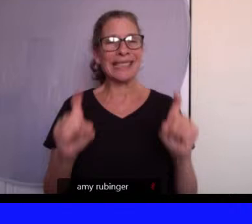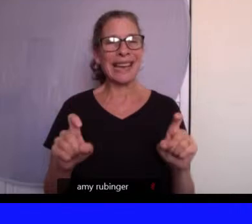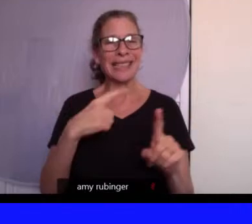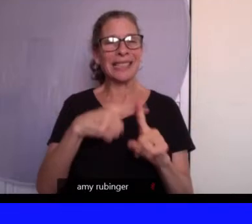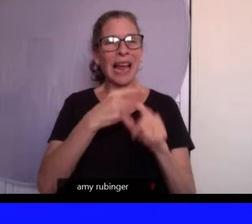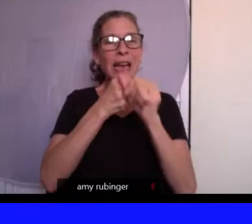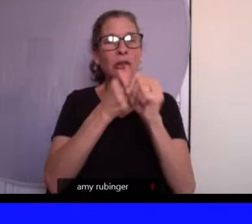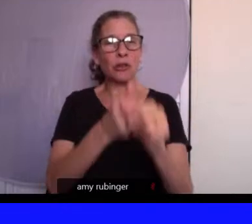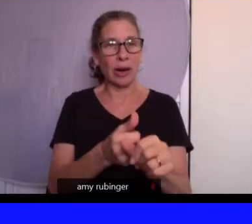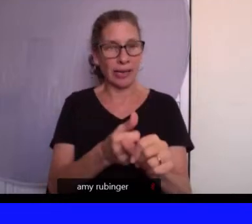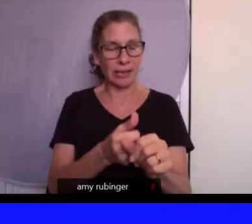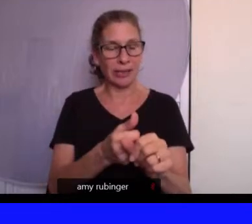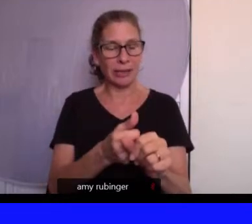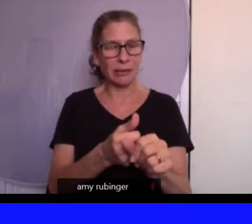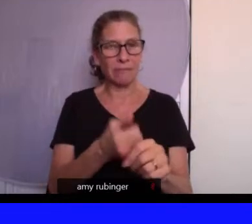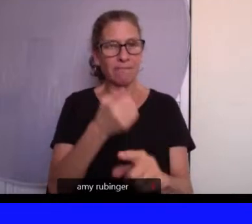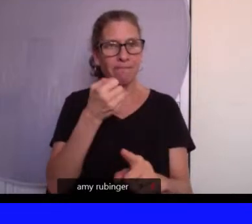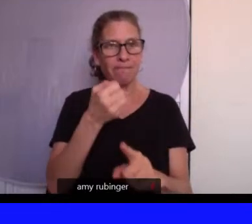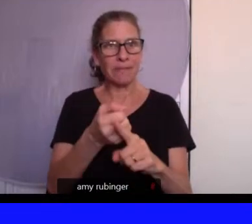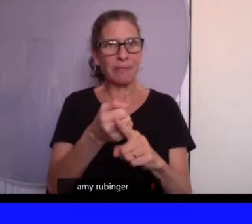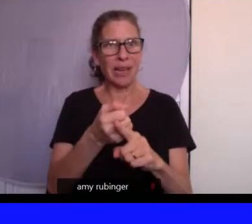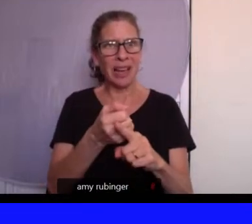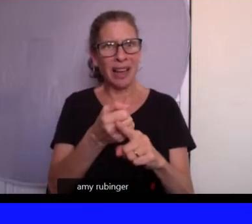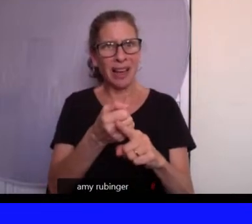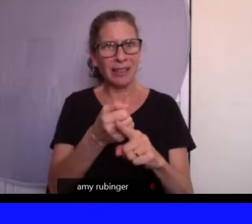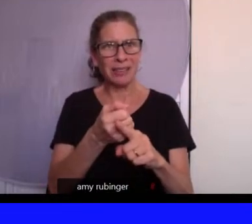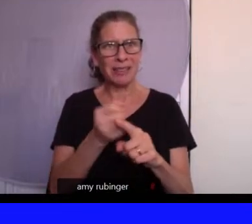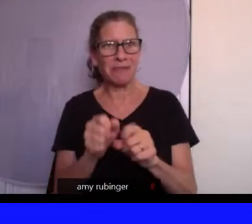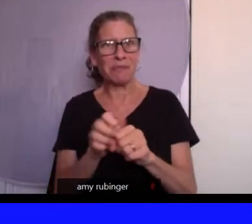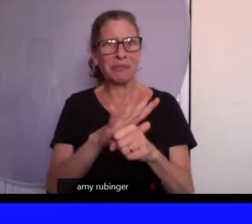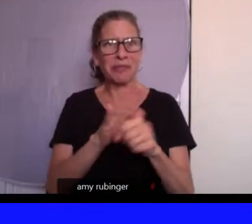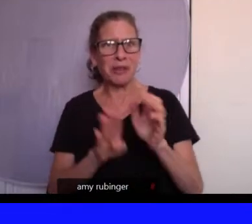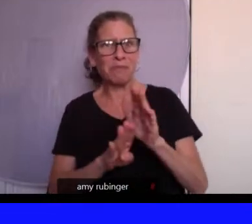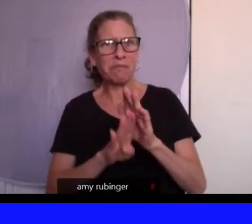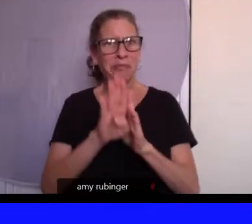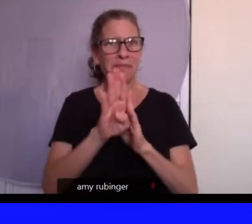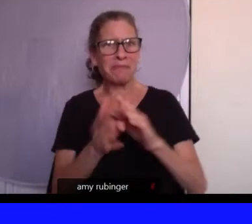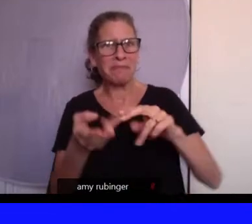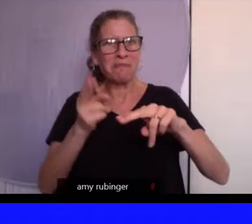just on this issue. And we're okay for the time being.